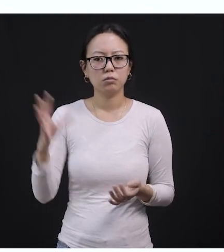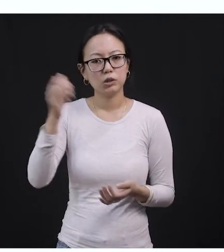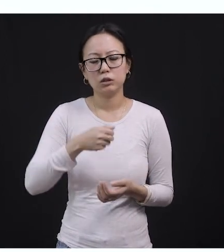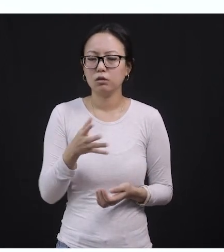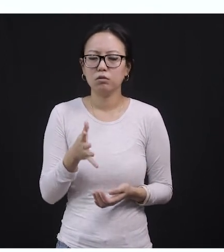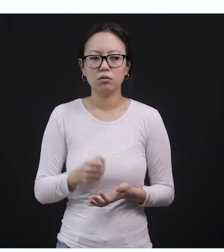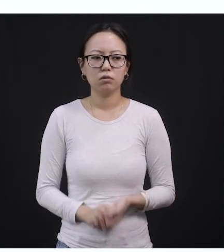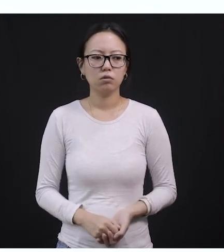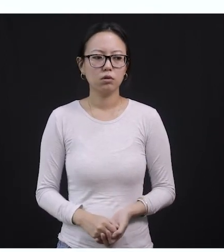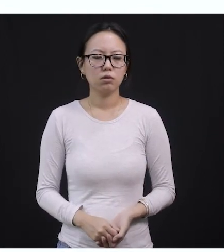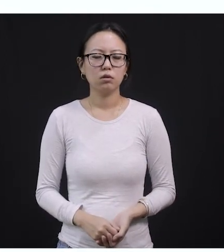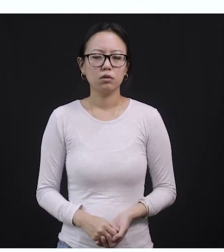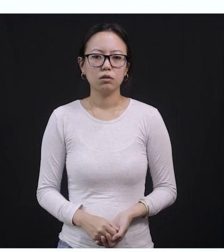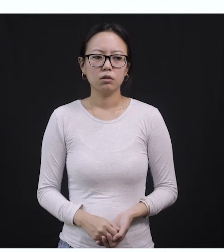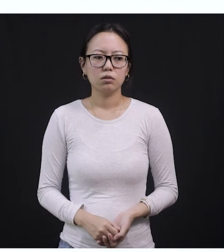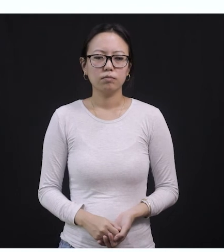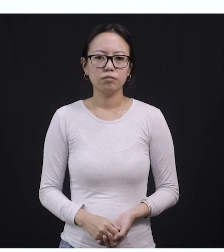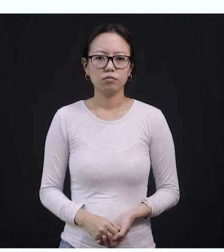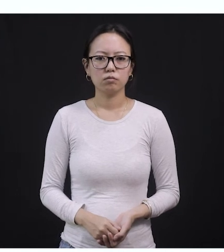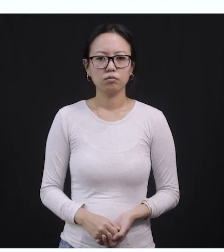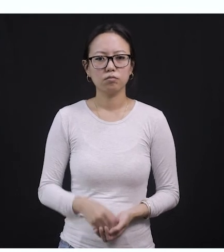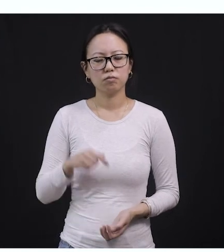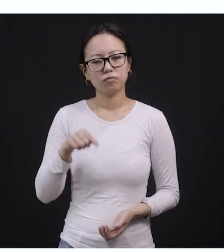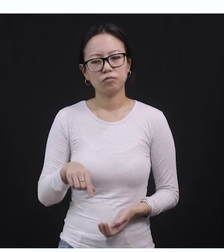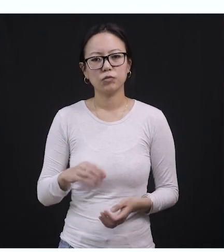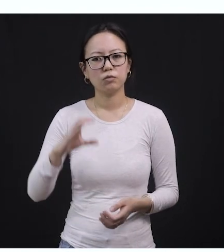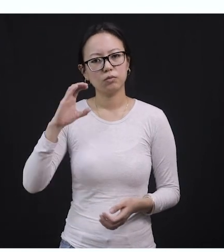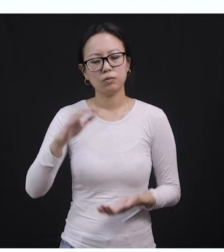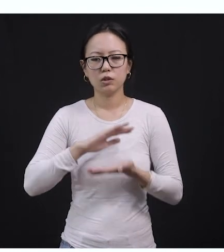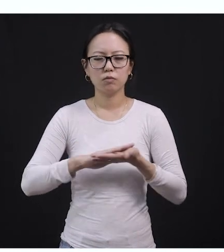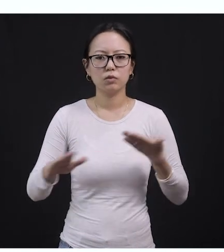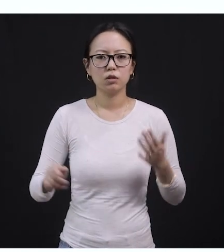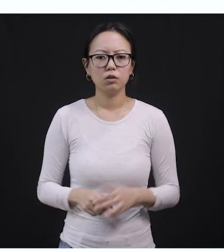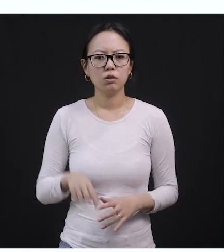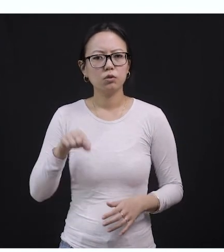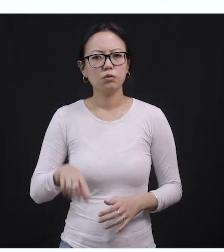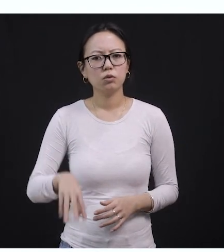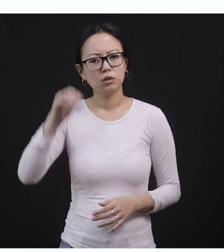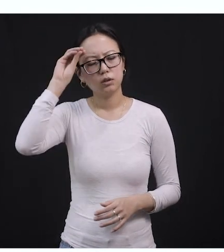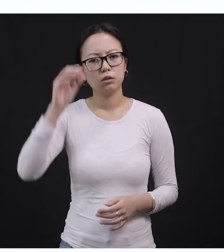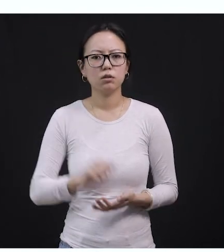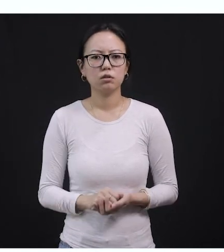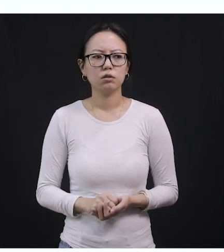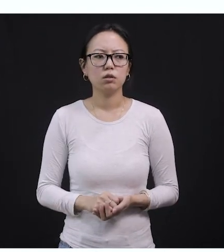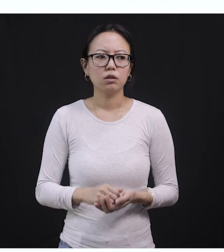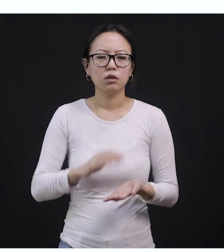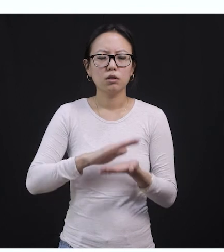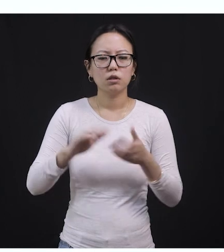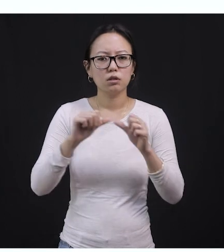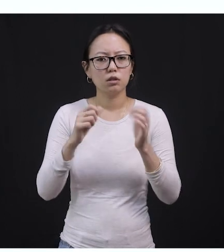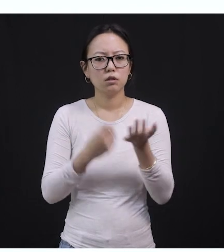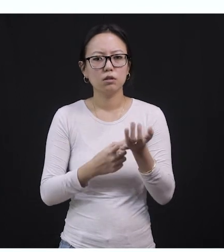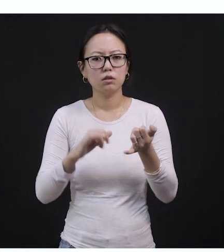Okay, so my dear students, we have come to the end of this chapter. Today we have learned about Harshavardhana,